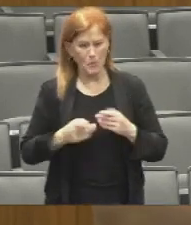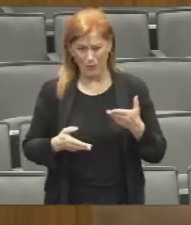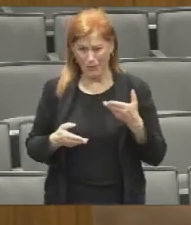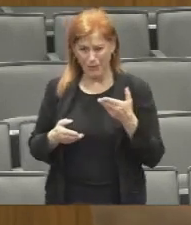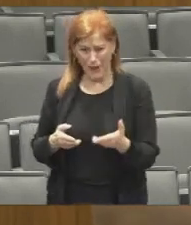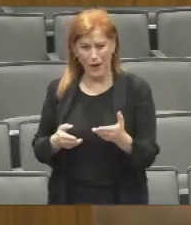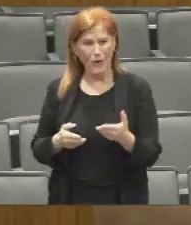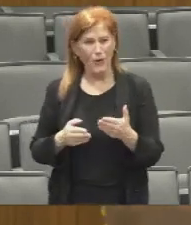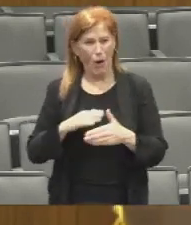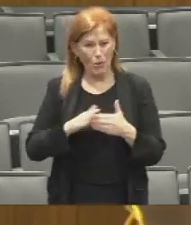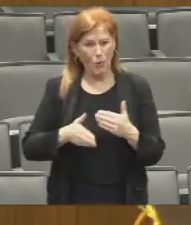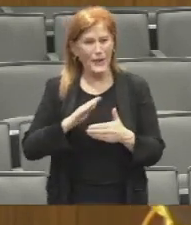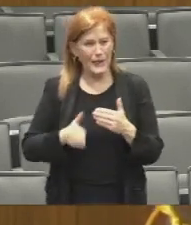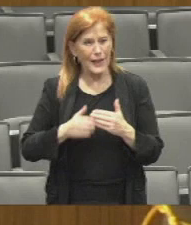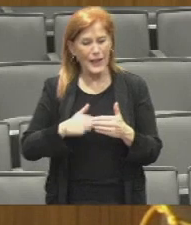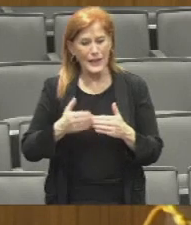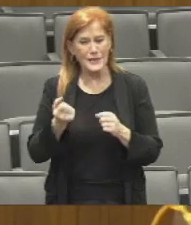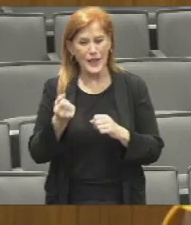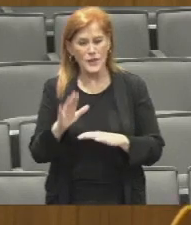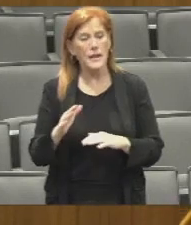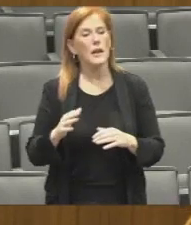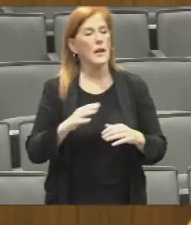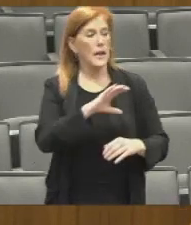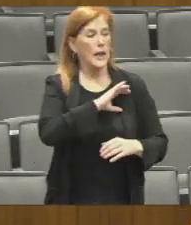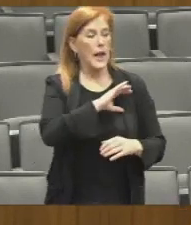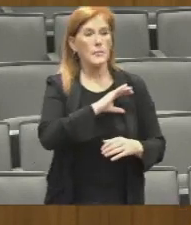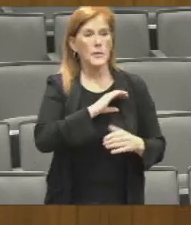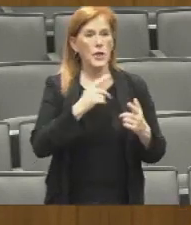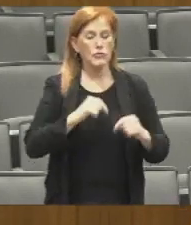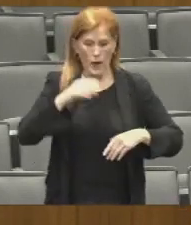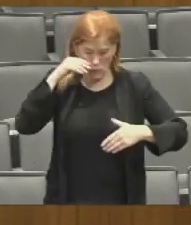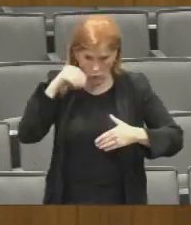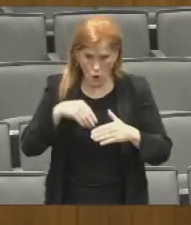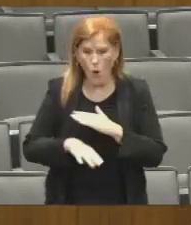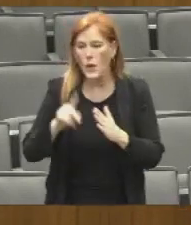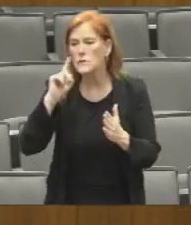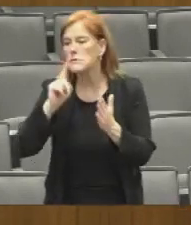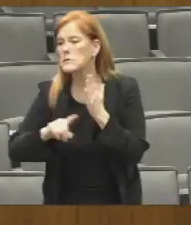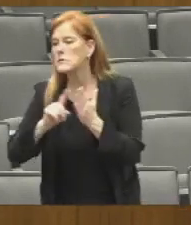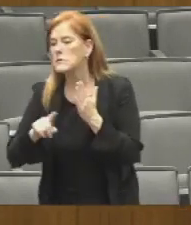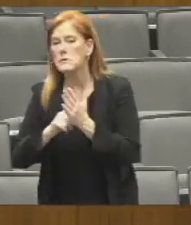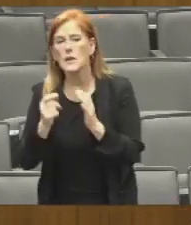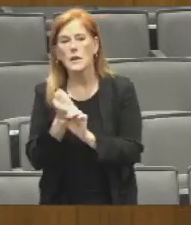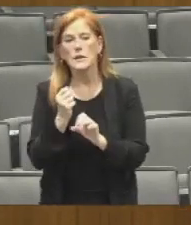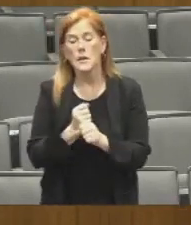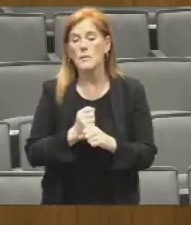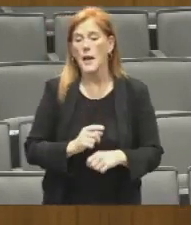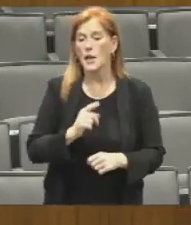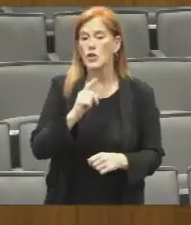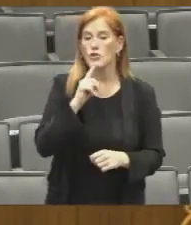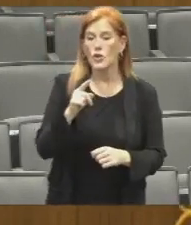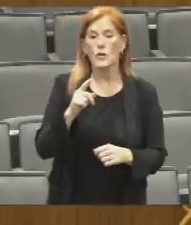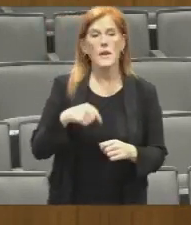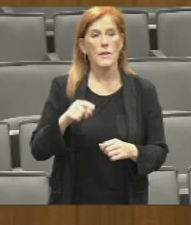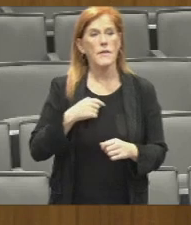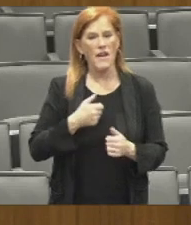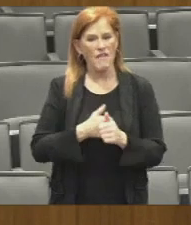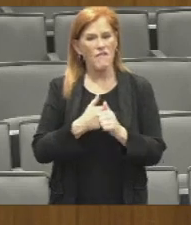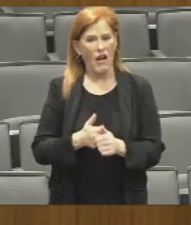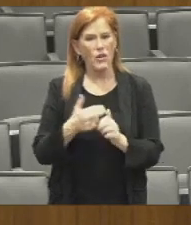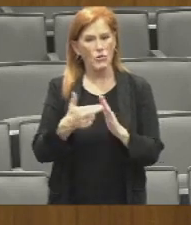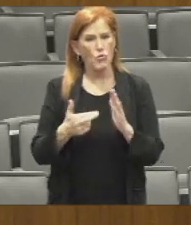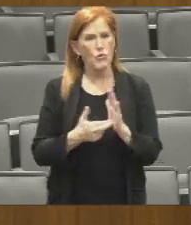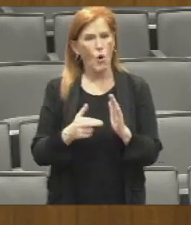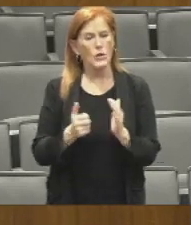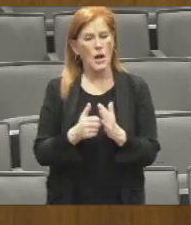weekend, and police attempted to go in and check it to see if they were doing the social distancing and the other things